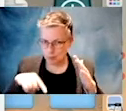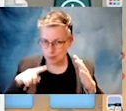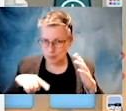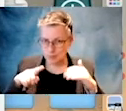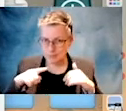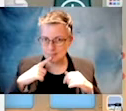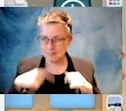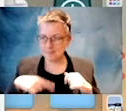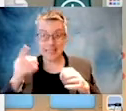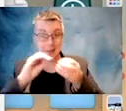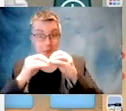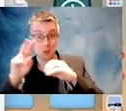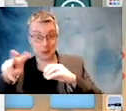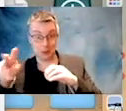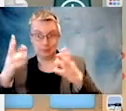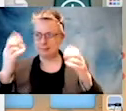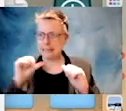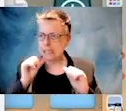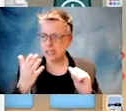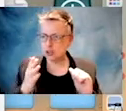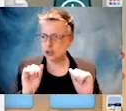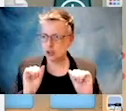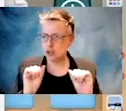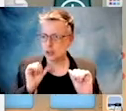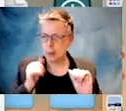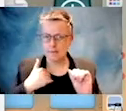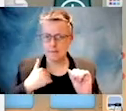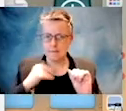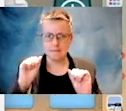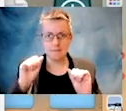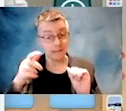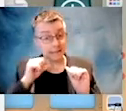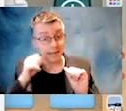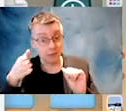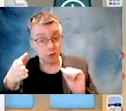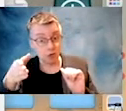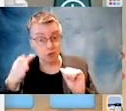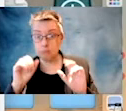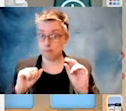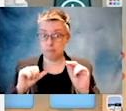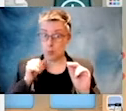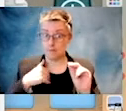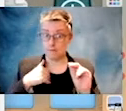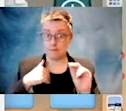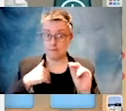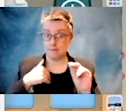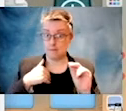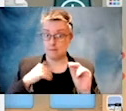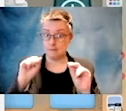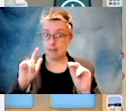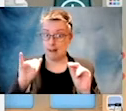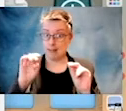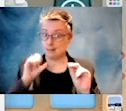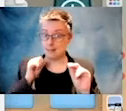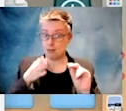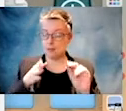not here. That is not here. Alice isn't there? No, she is not. Um,